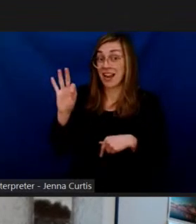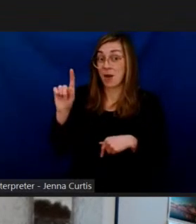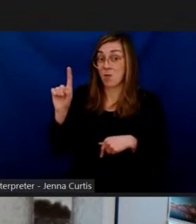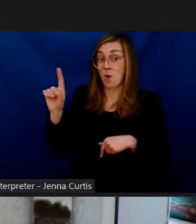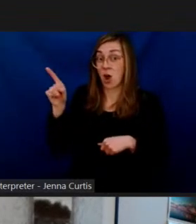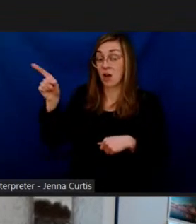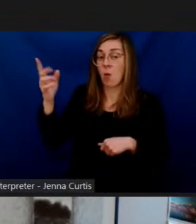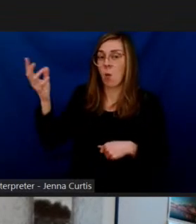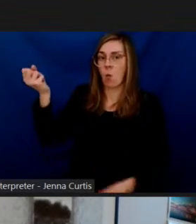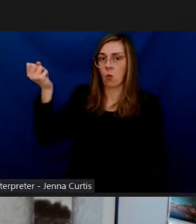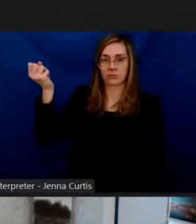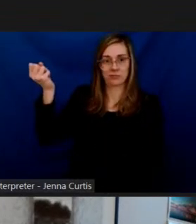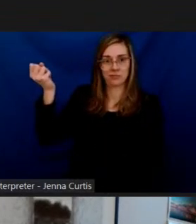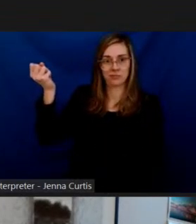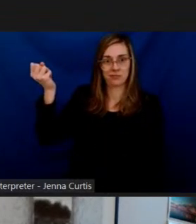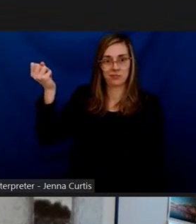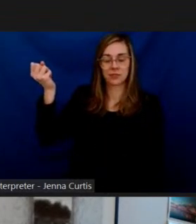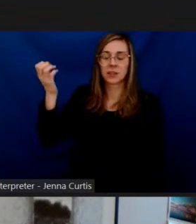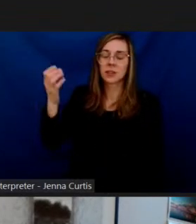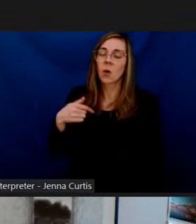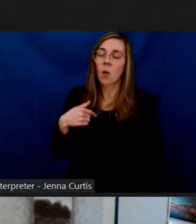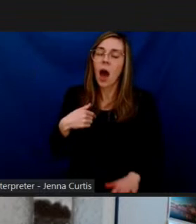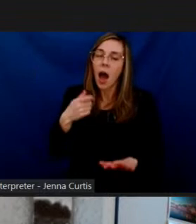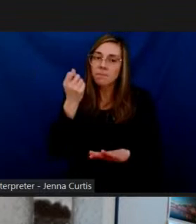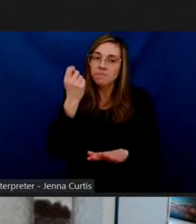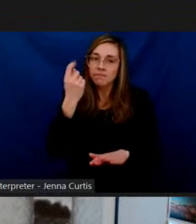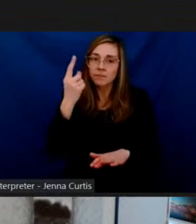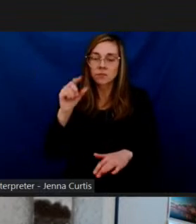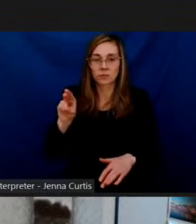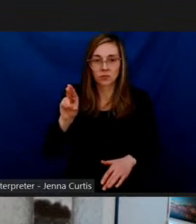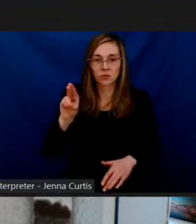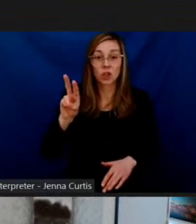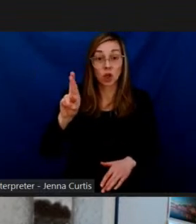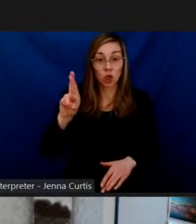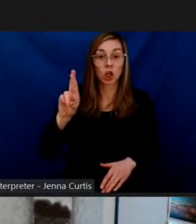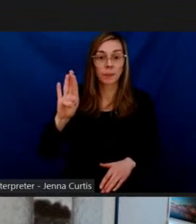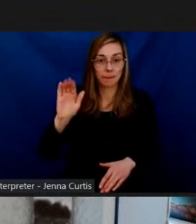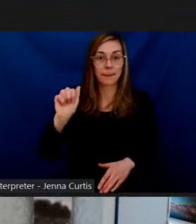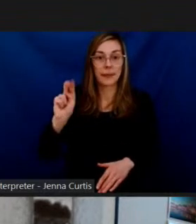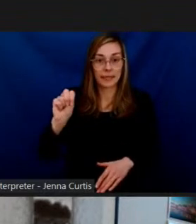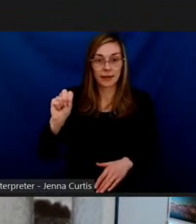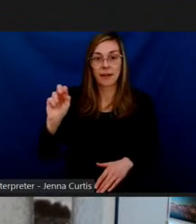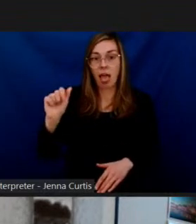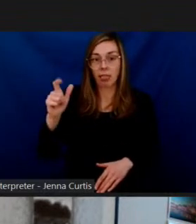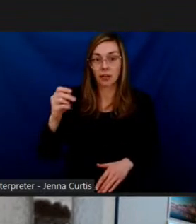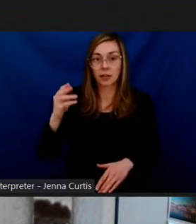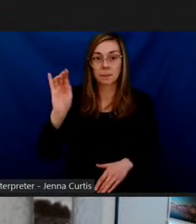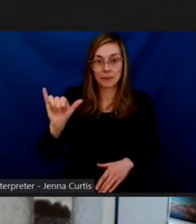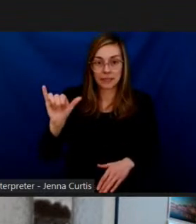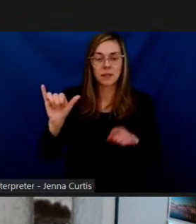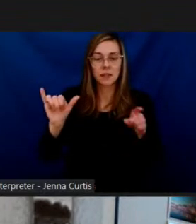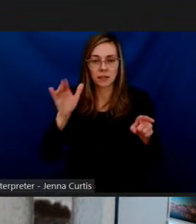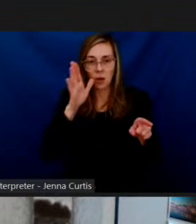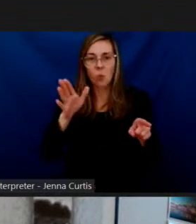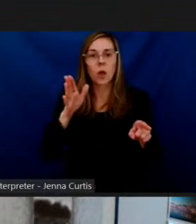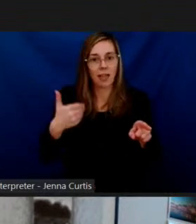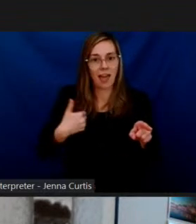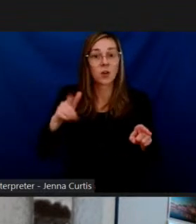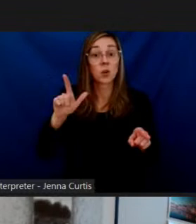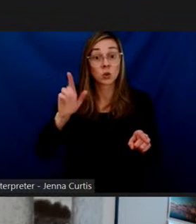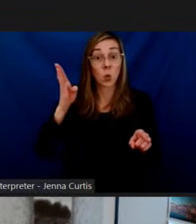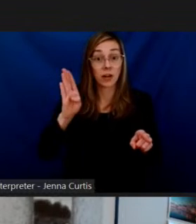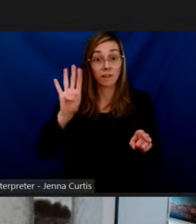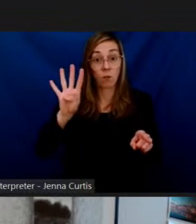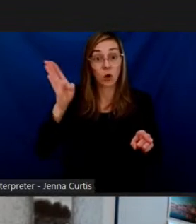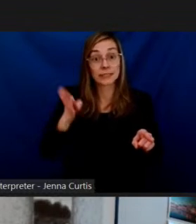I do understand, I heard that Urban Alchemy is going to be operating a 24/7 hotline. I